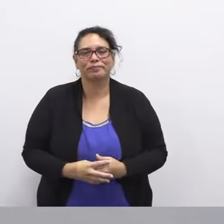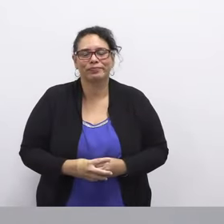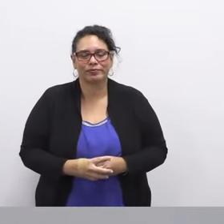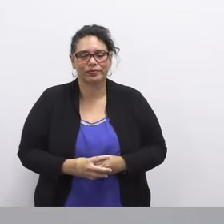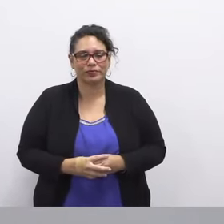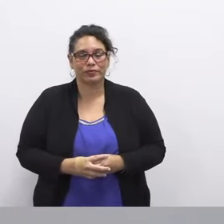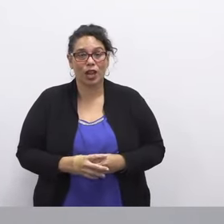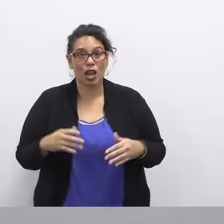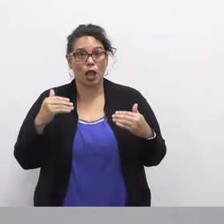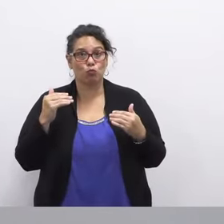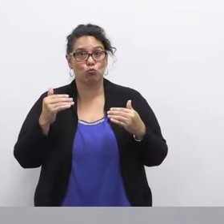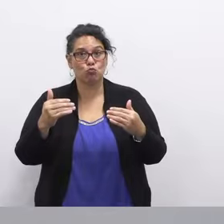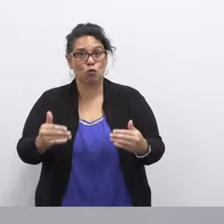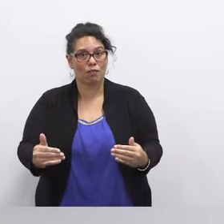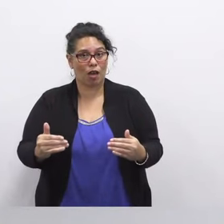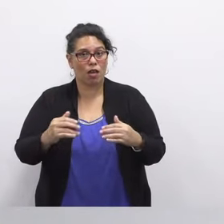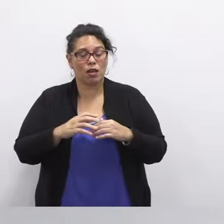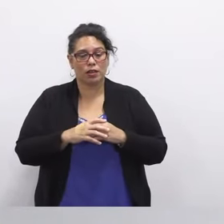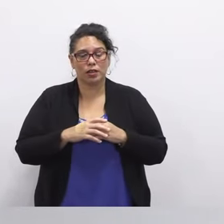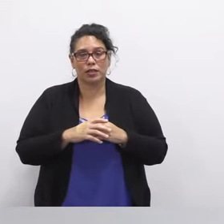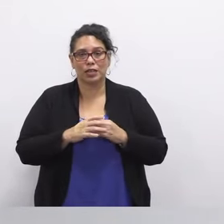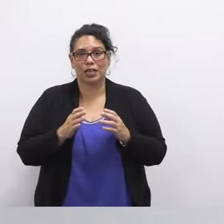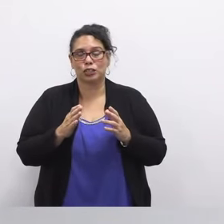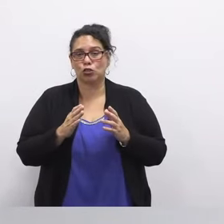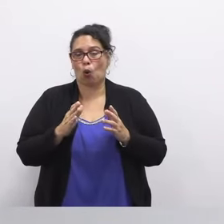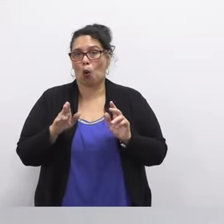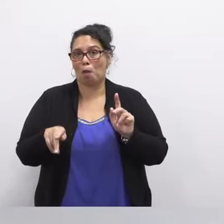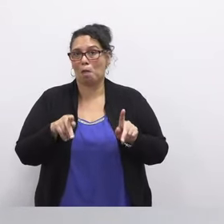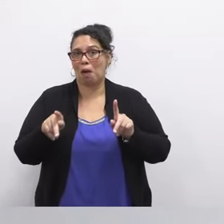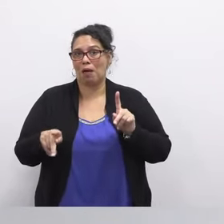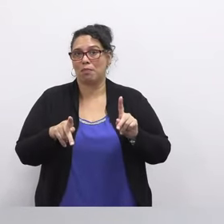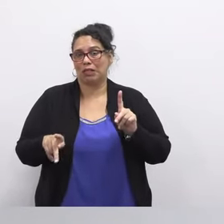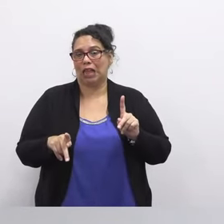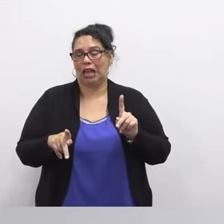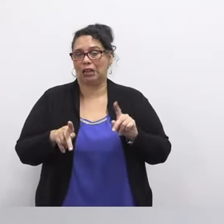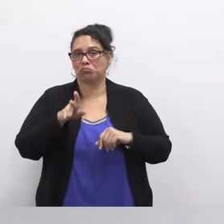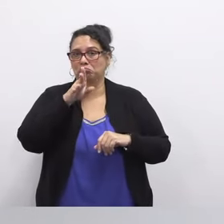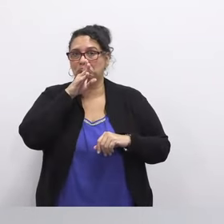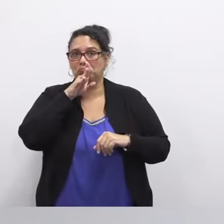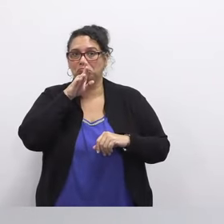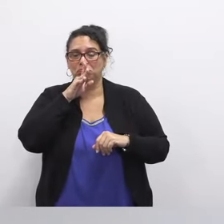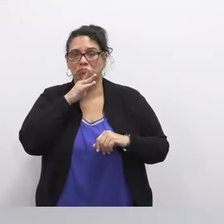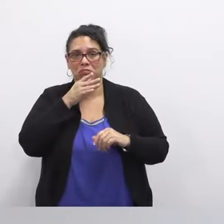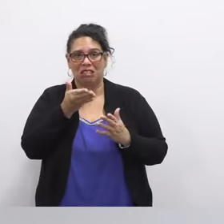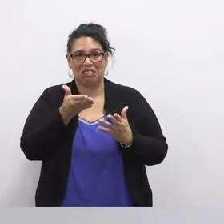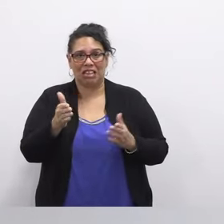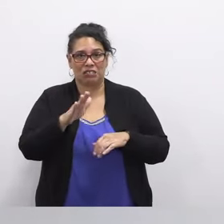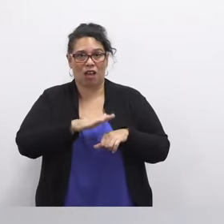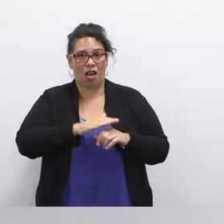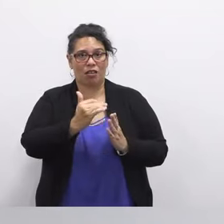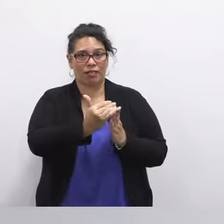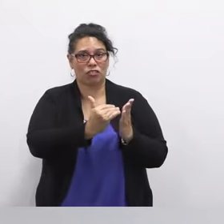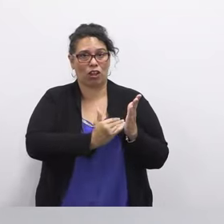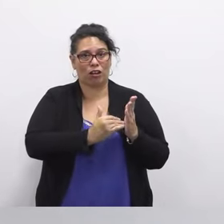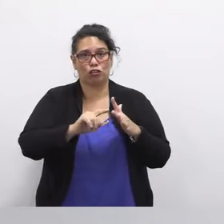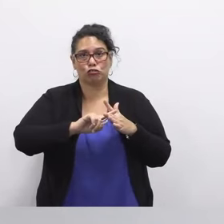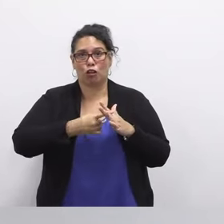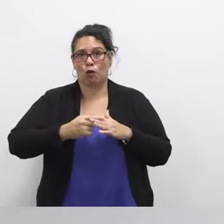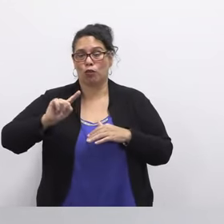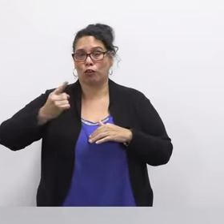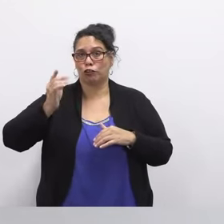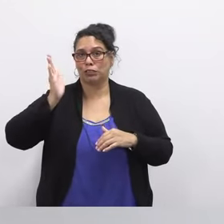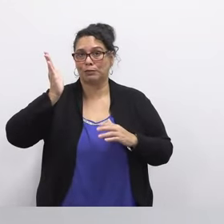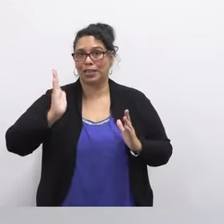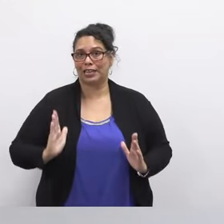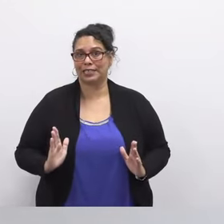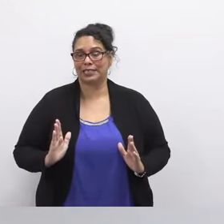We will move on to our public testimonies on items listed on the agenda. Can we start with our first speaker, Mr.